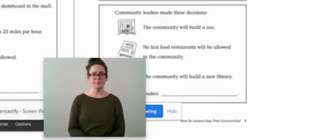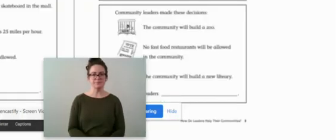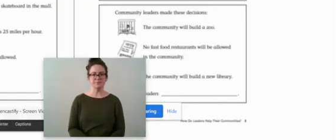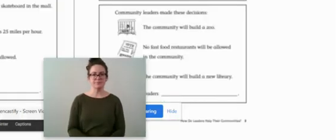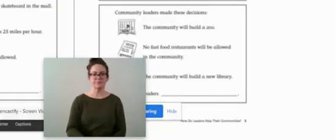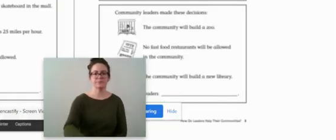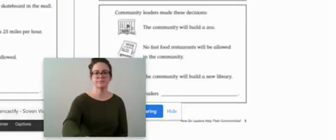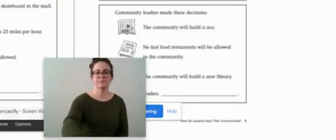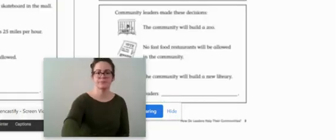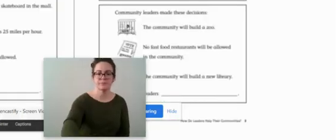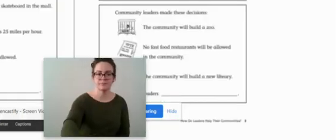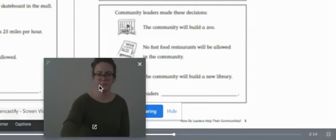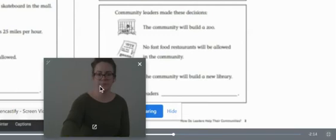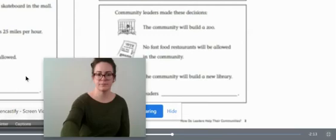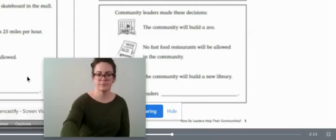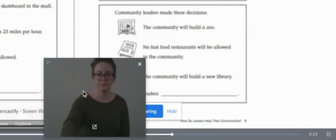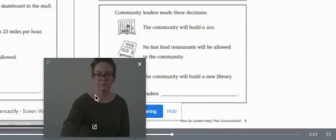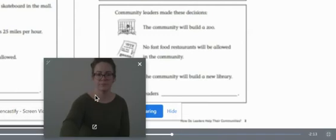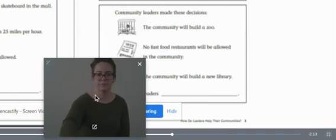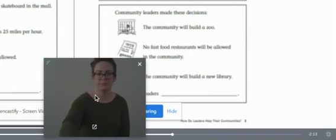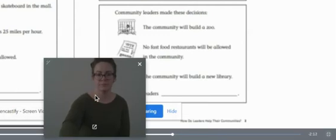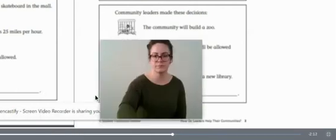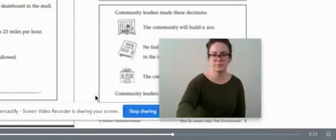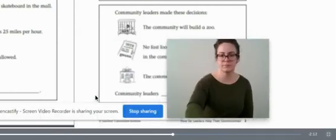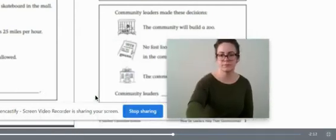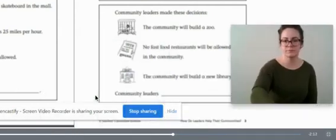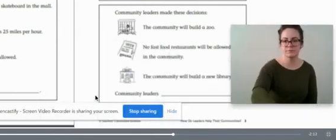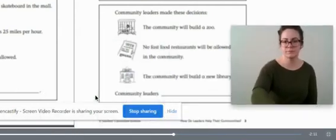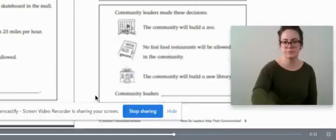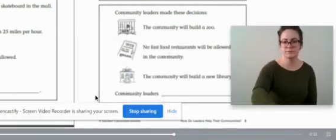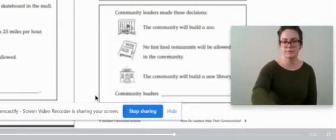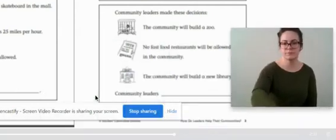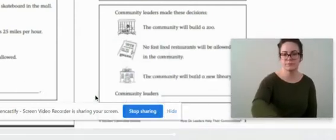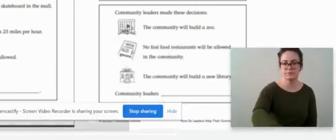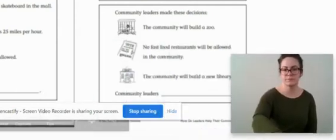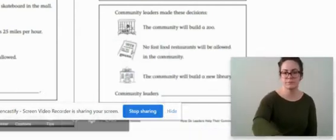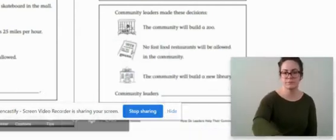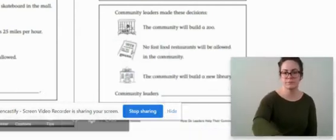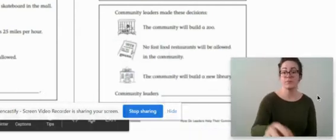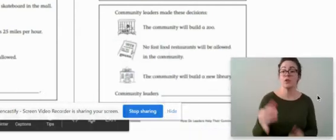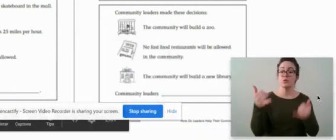So the next thing I'm going to have you do is you need to kind of put